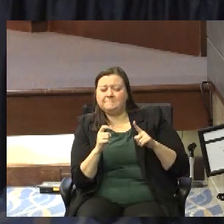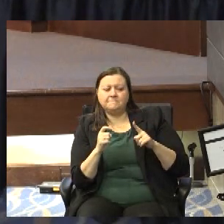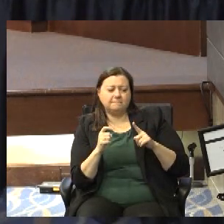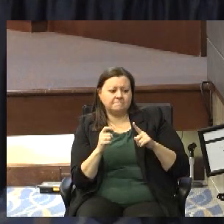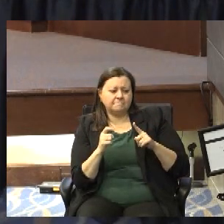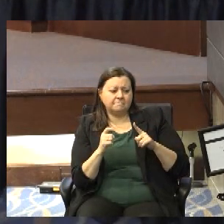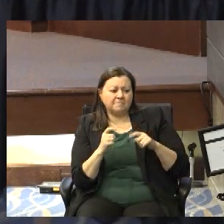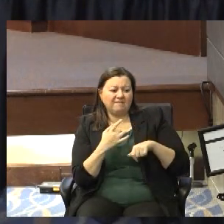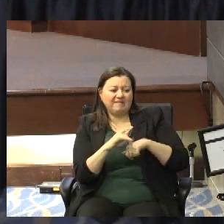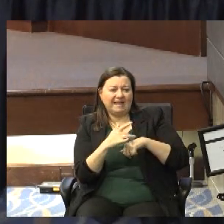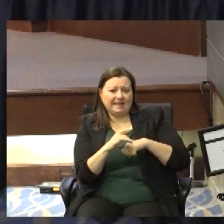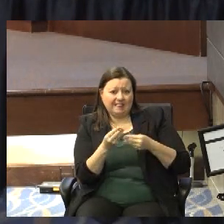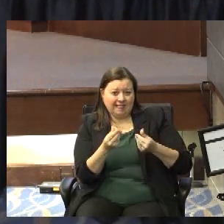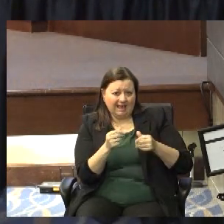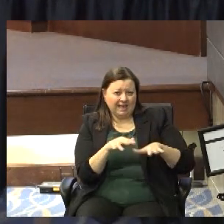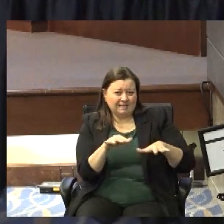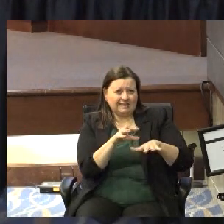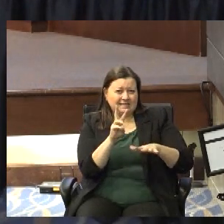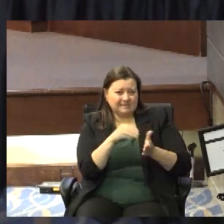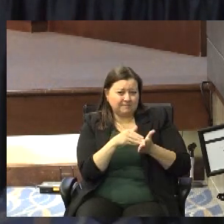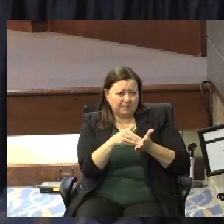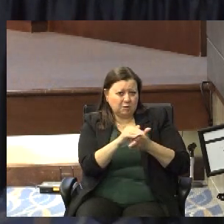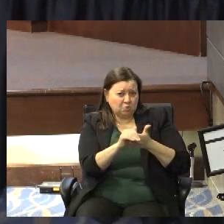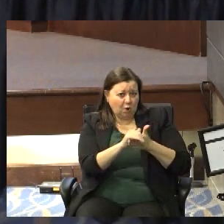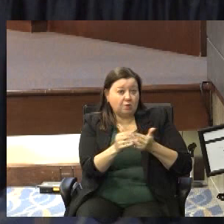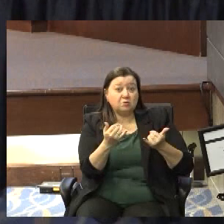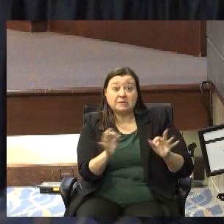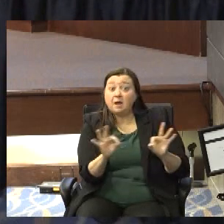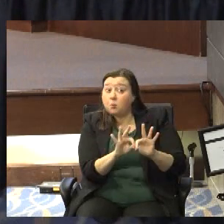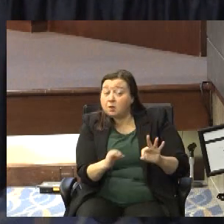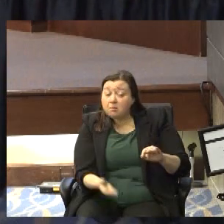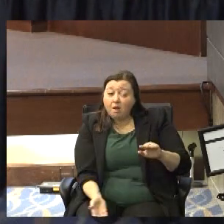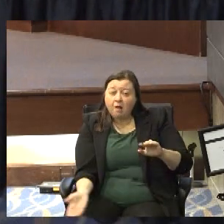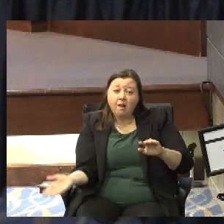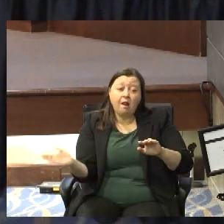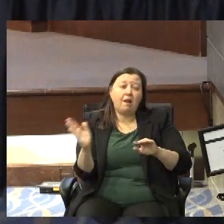I think when it was vacant land, it was maybe $6 million, and now it's,